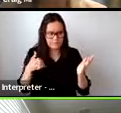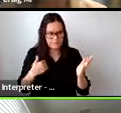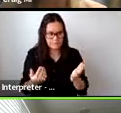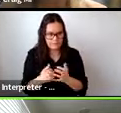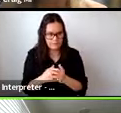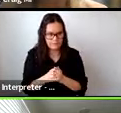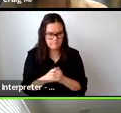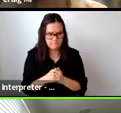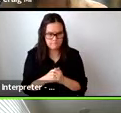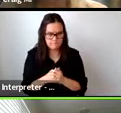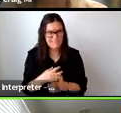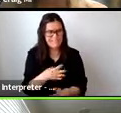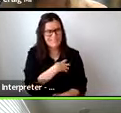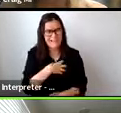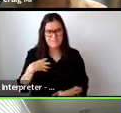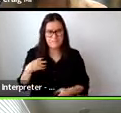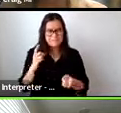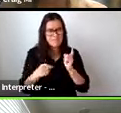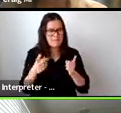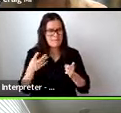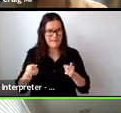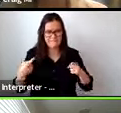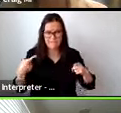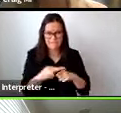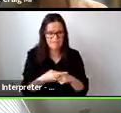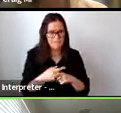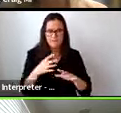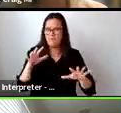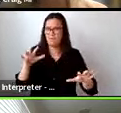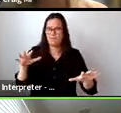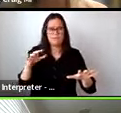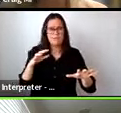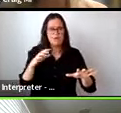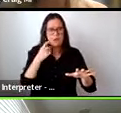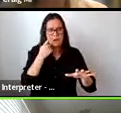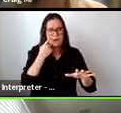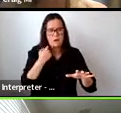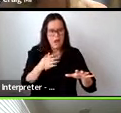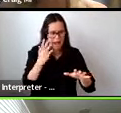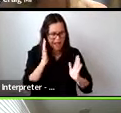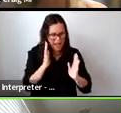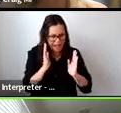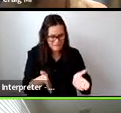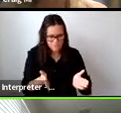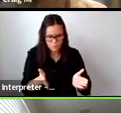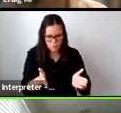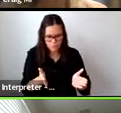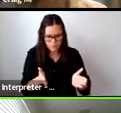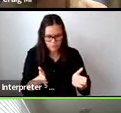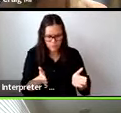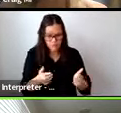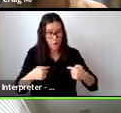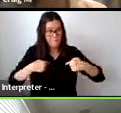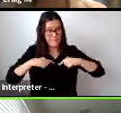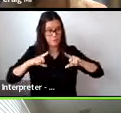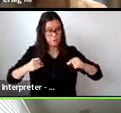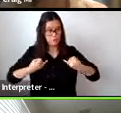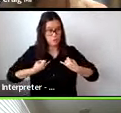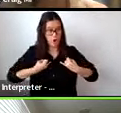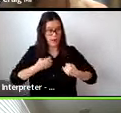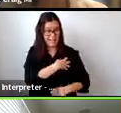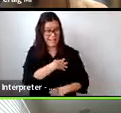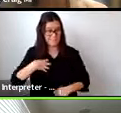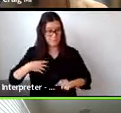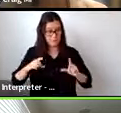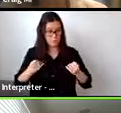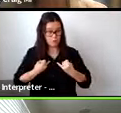they are hopelessly conflicted if they must vigorously enforce against themselves. Our federal government did better